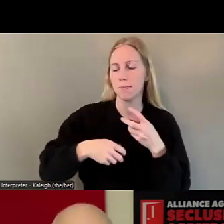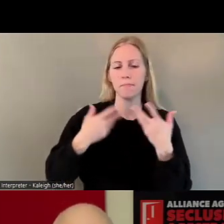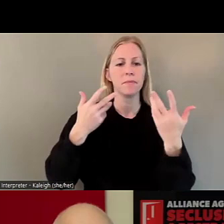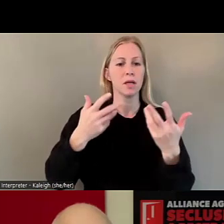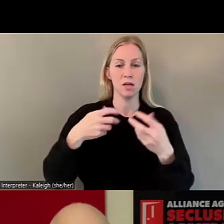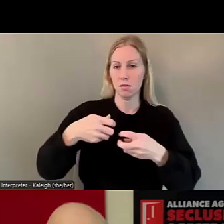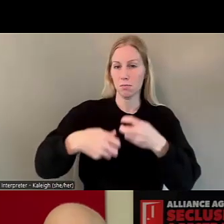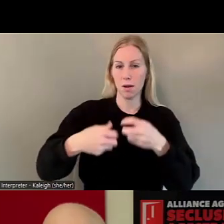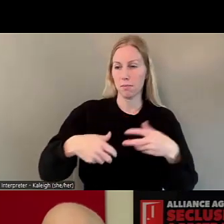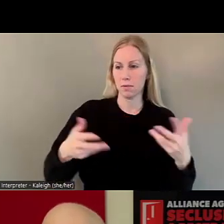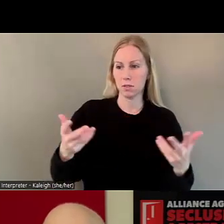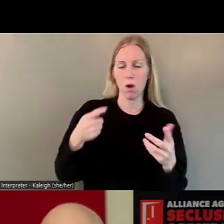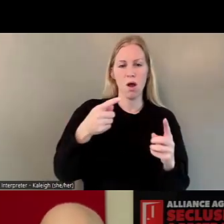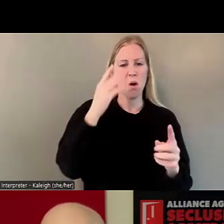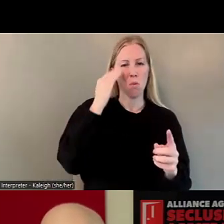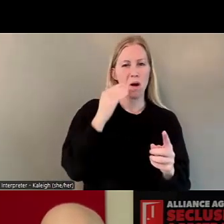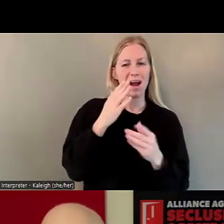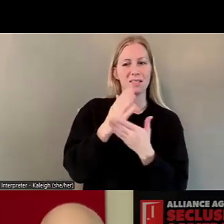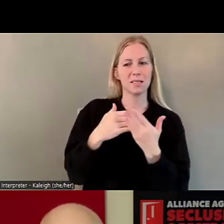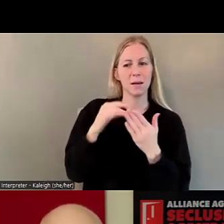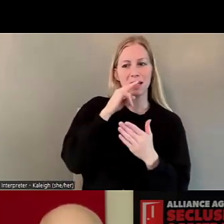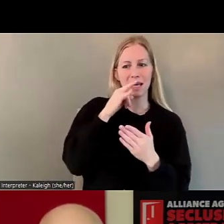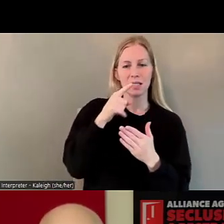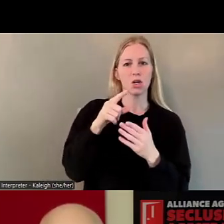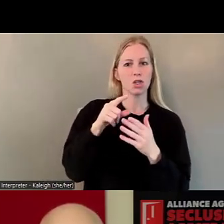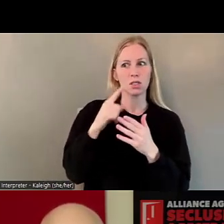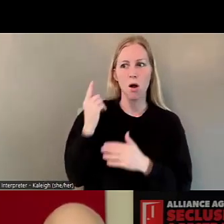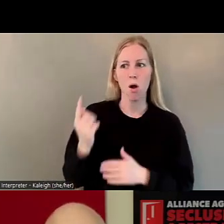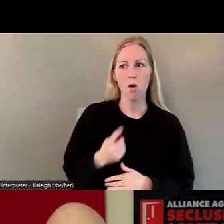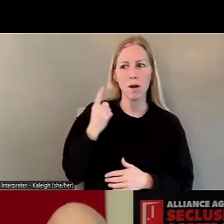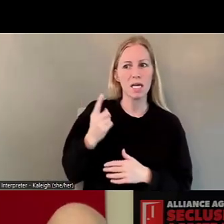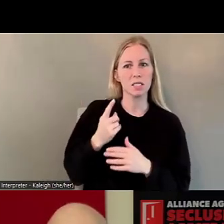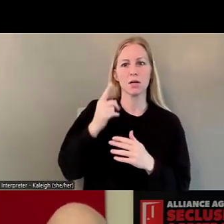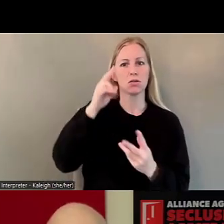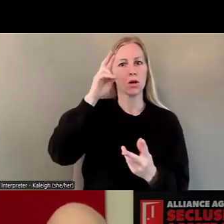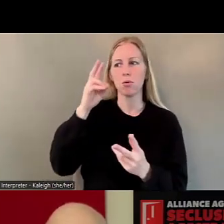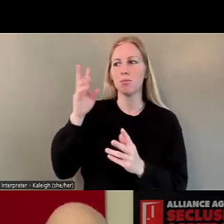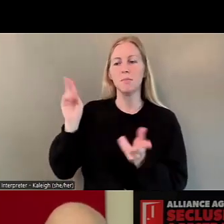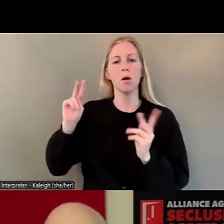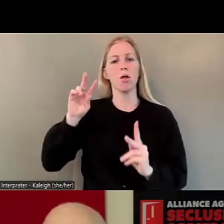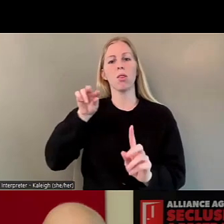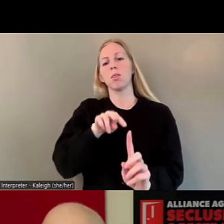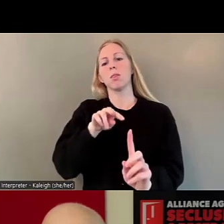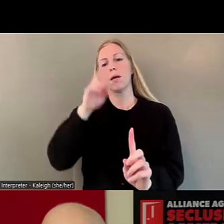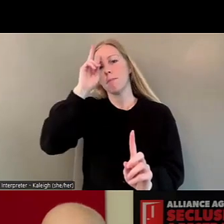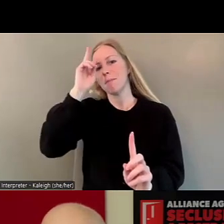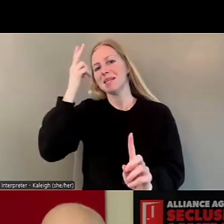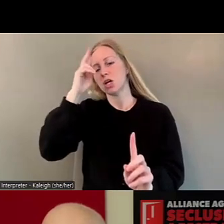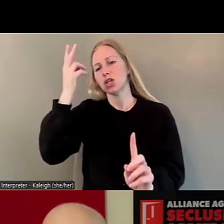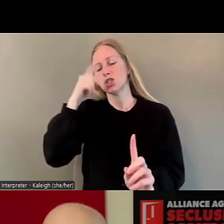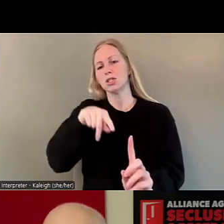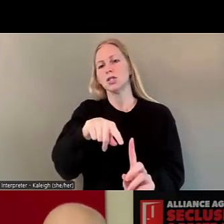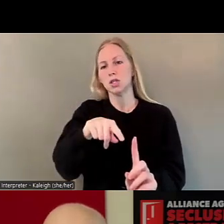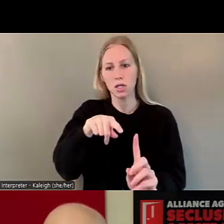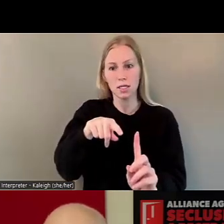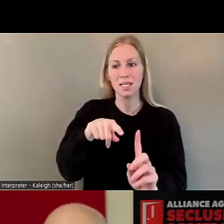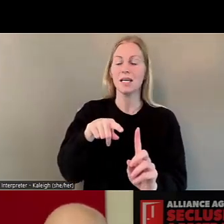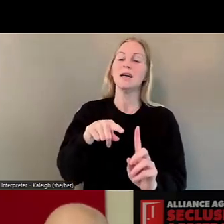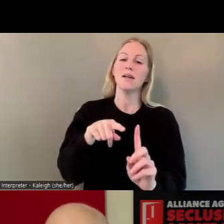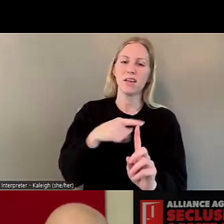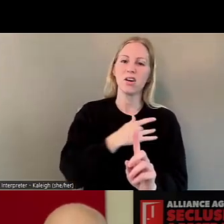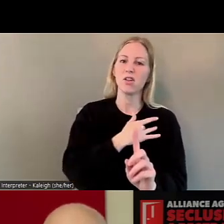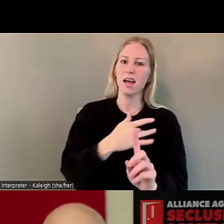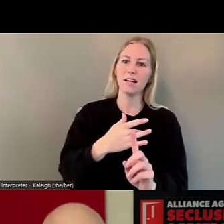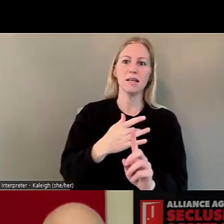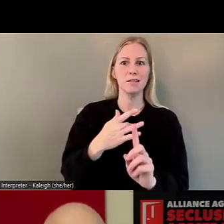that seem to be chronically misunderstood in the name of behavior, that are far more likely to be on the other side of a lot of punitive